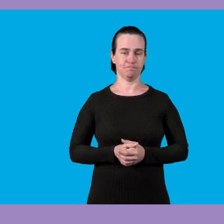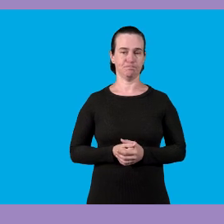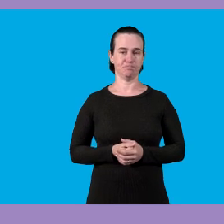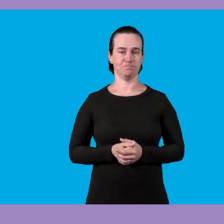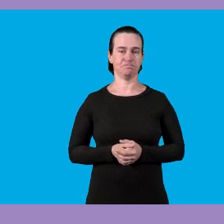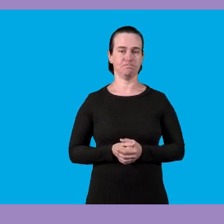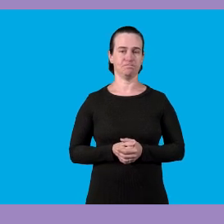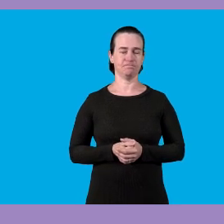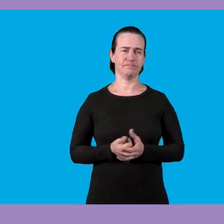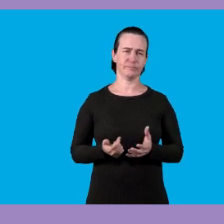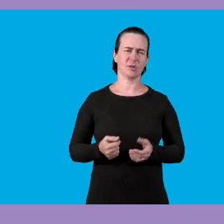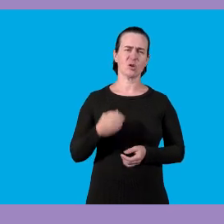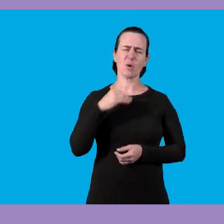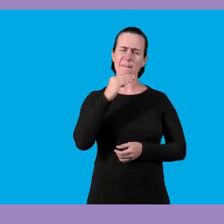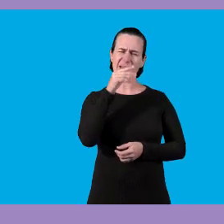we say